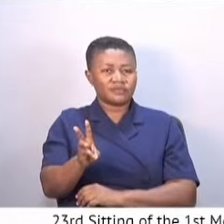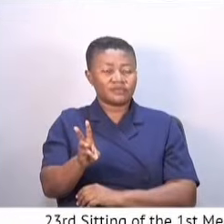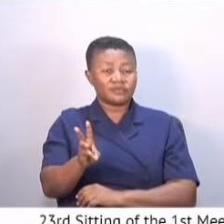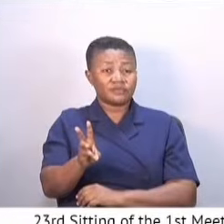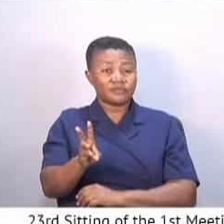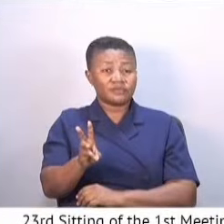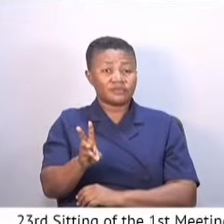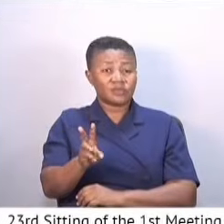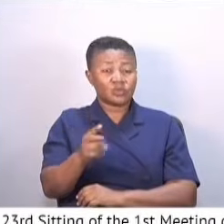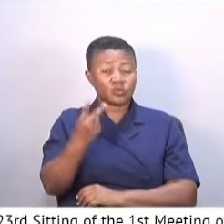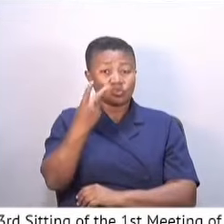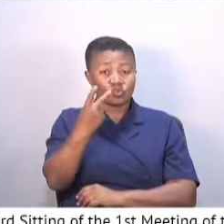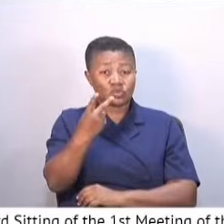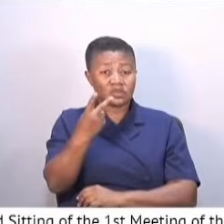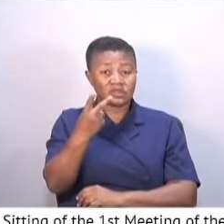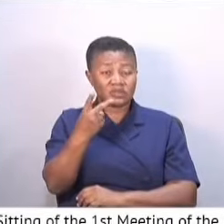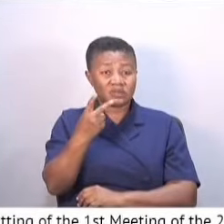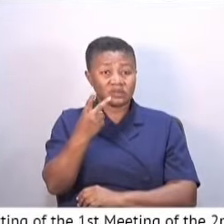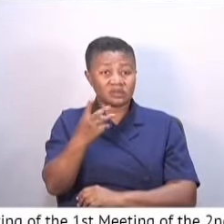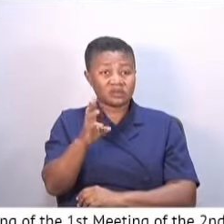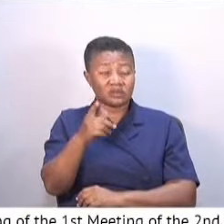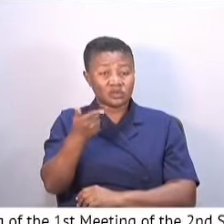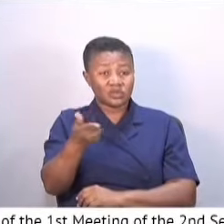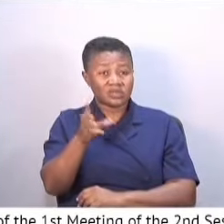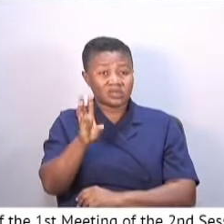Mr. Speaker, there are 26.